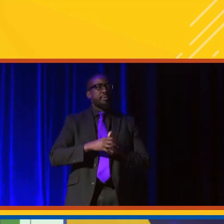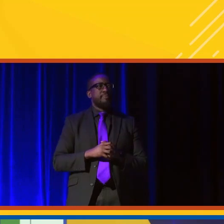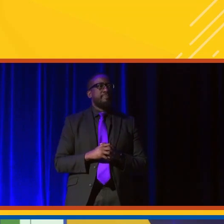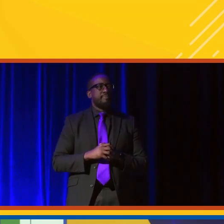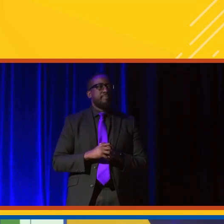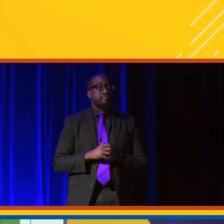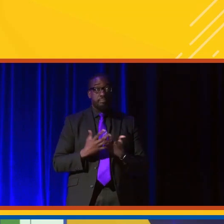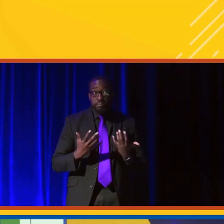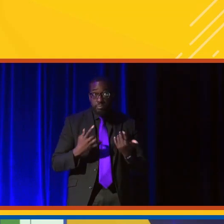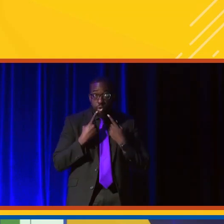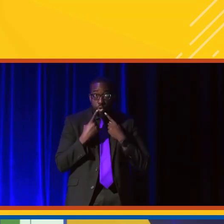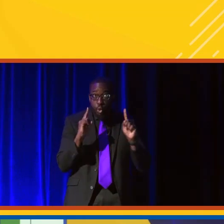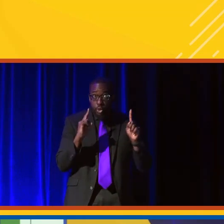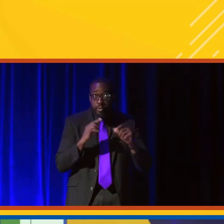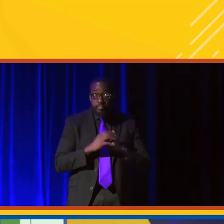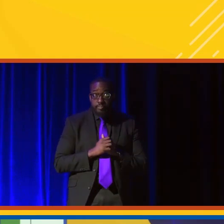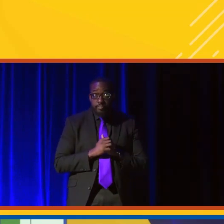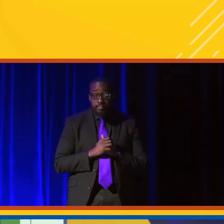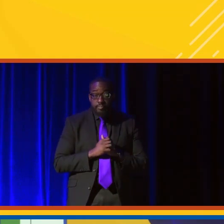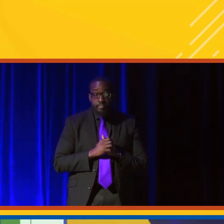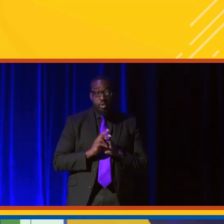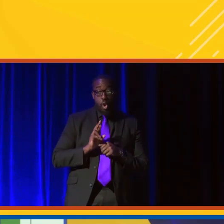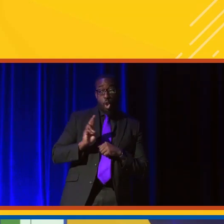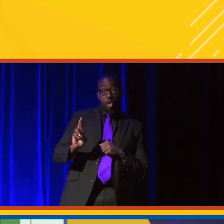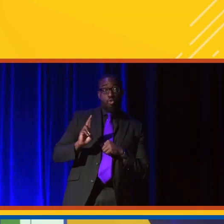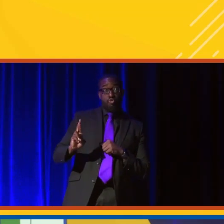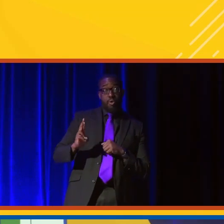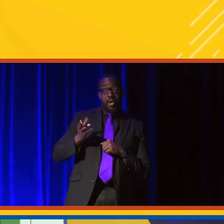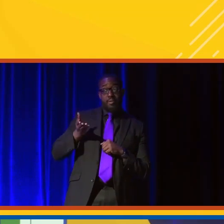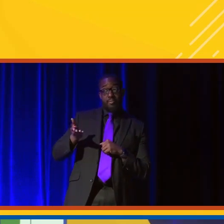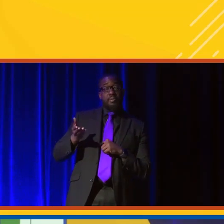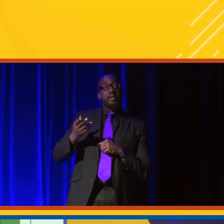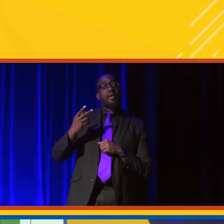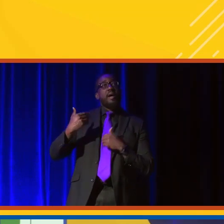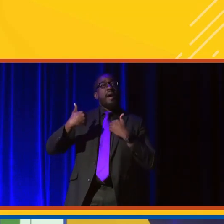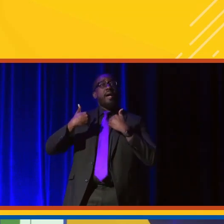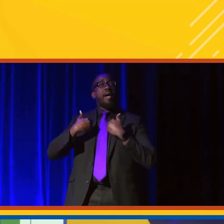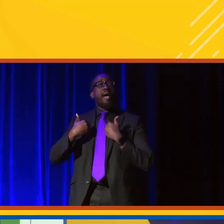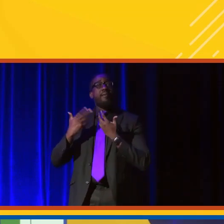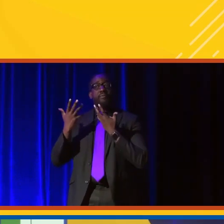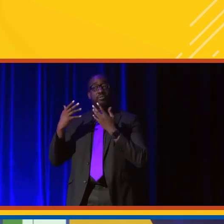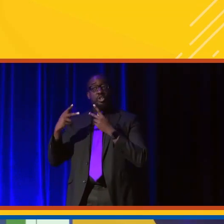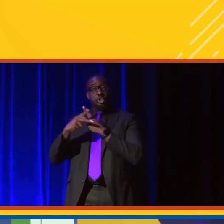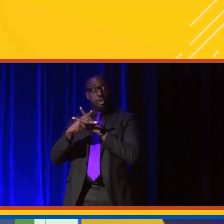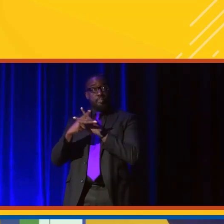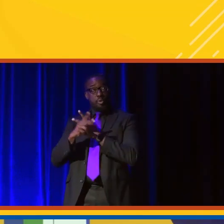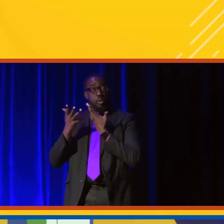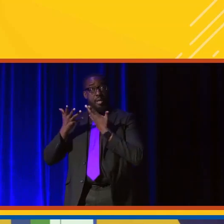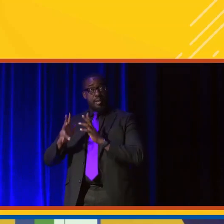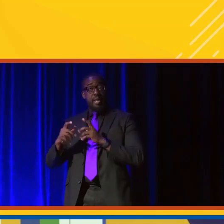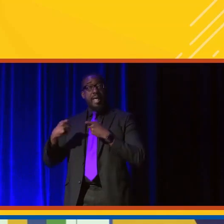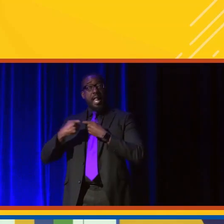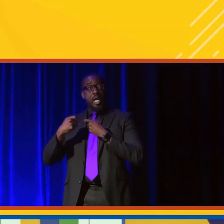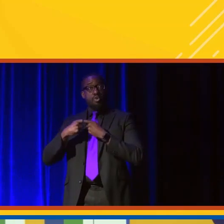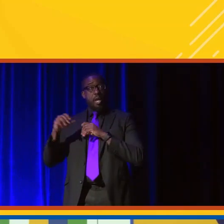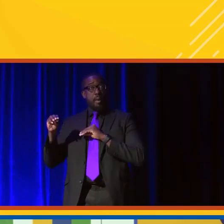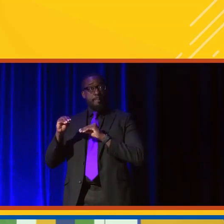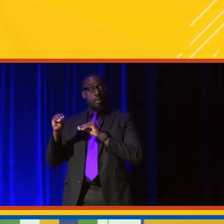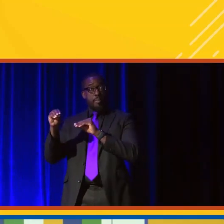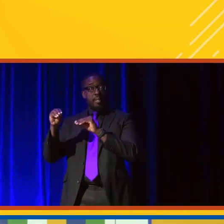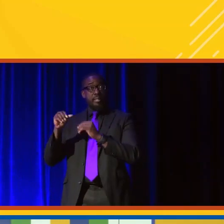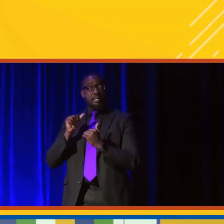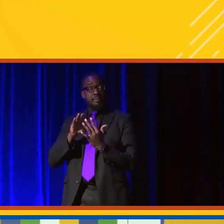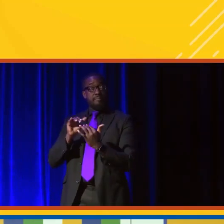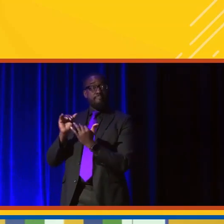Does it work? On the right here, I have the computed electronic mobilities in 3 of the